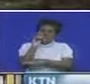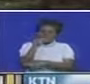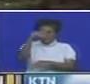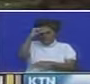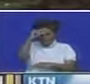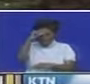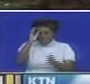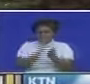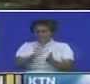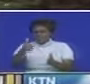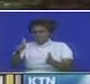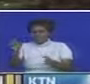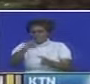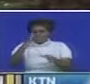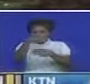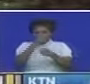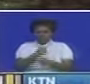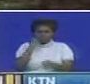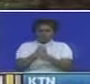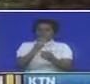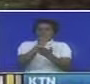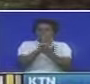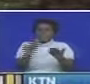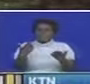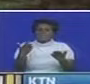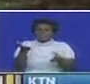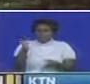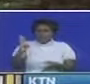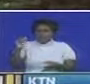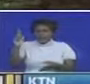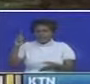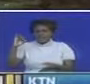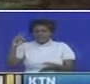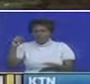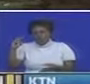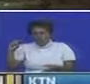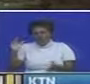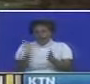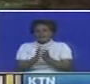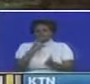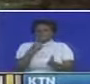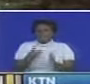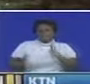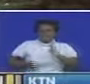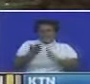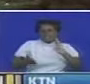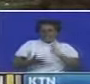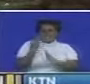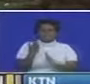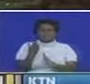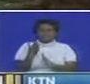relevant stakeholders to act upon the drought situation in Baringo and Turkana counties as soon as now.